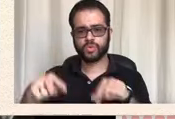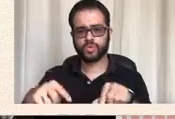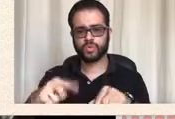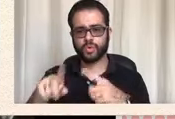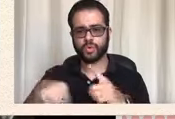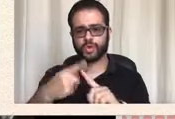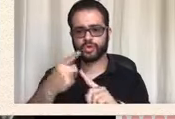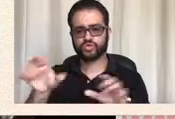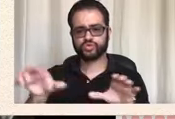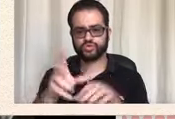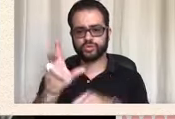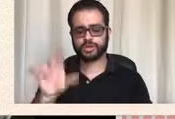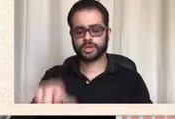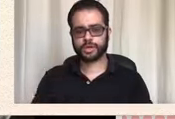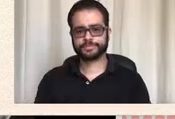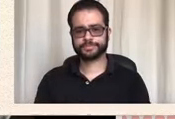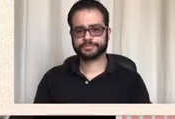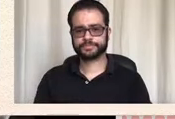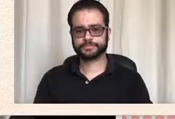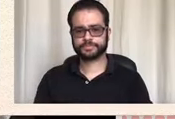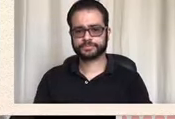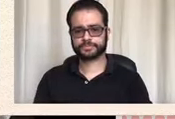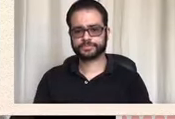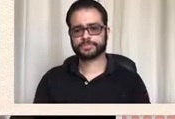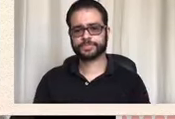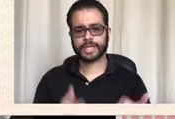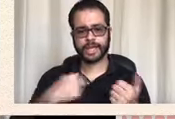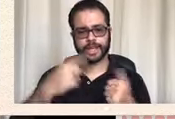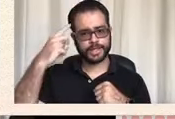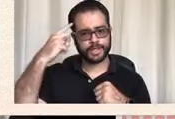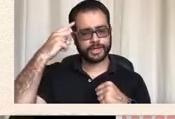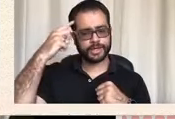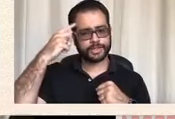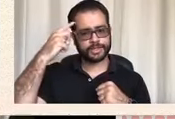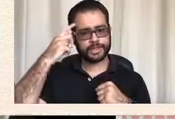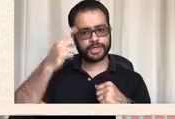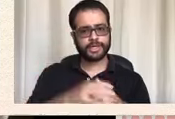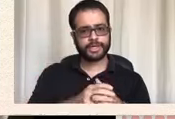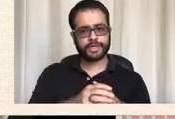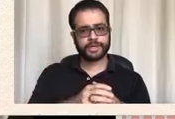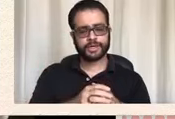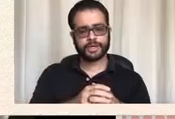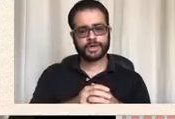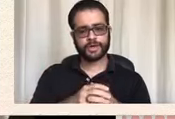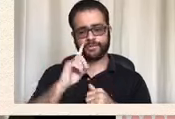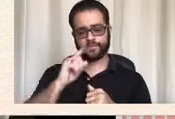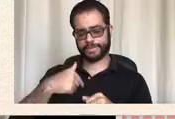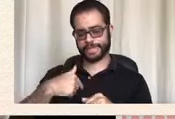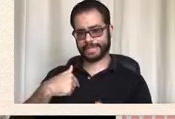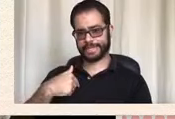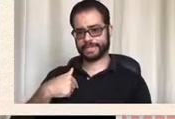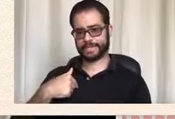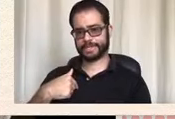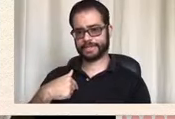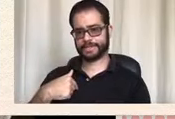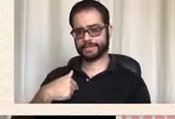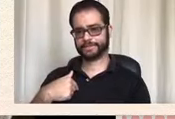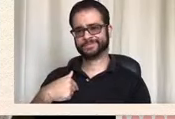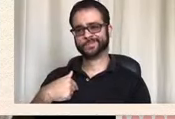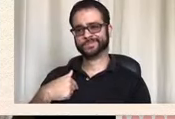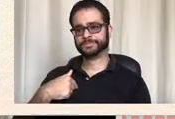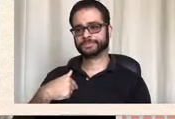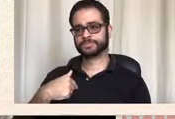Well, I think that for me, I looked at where